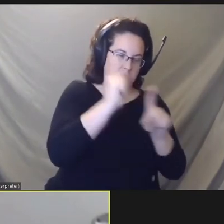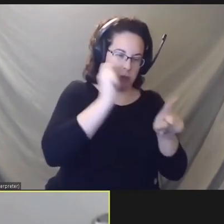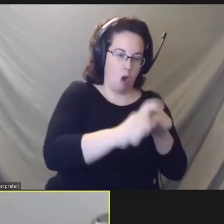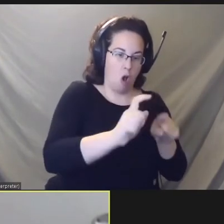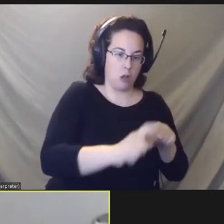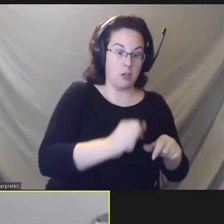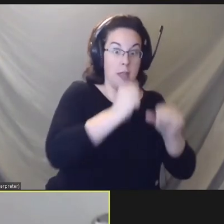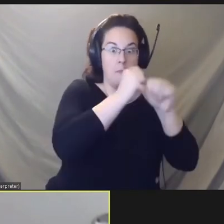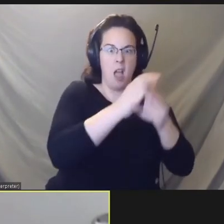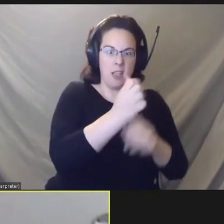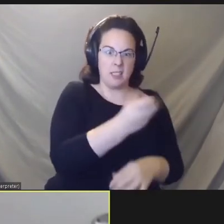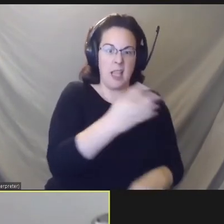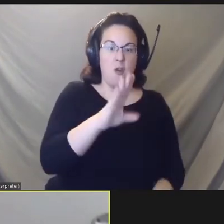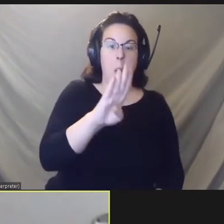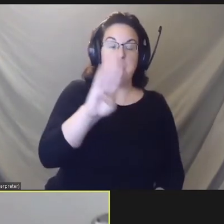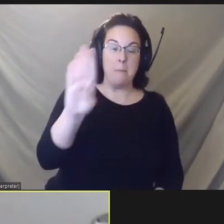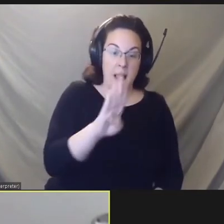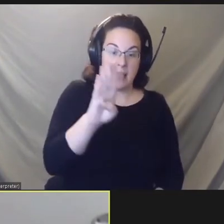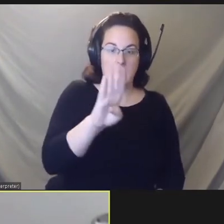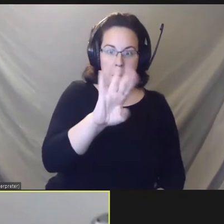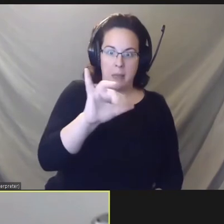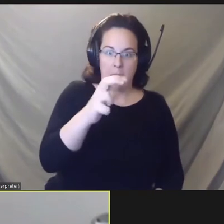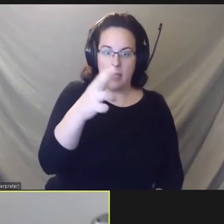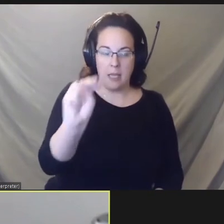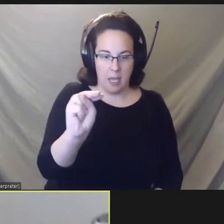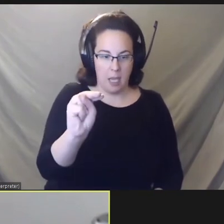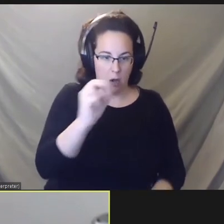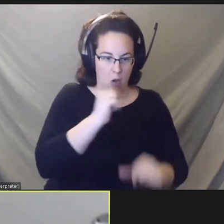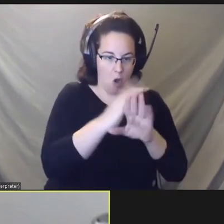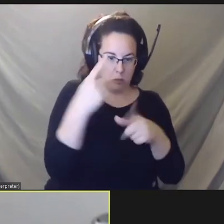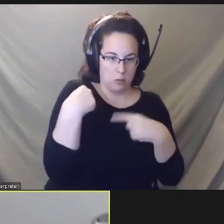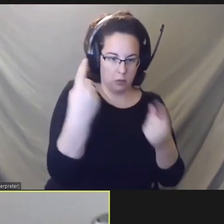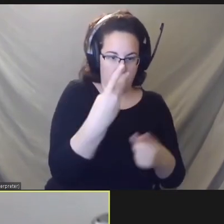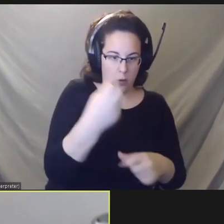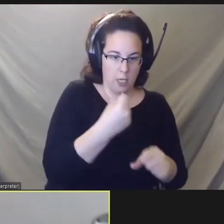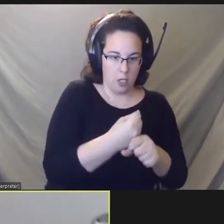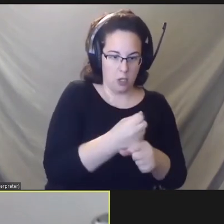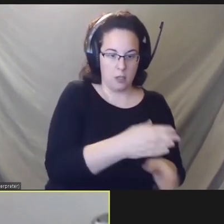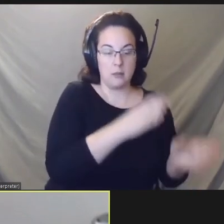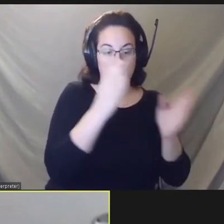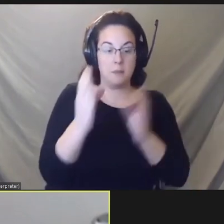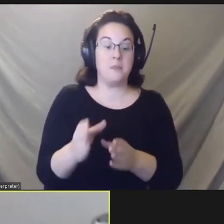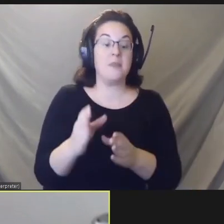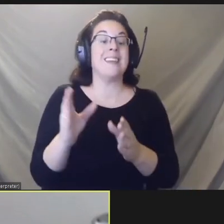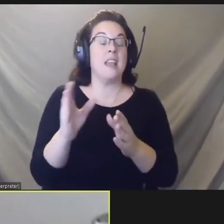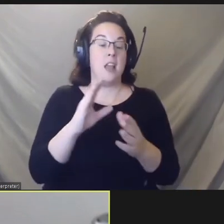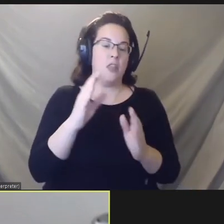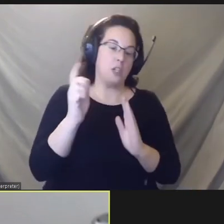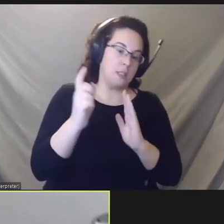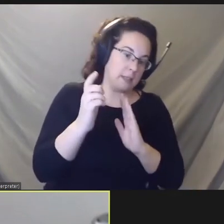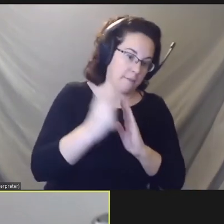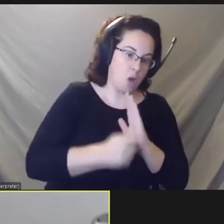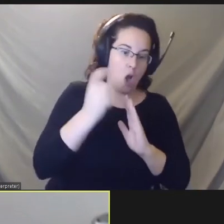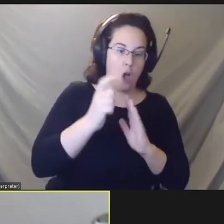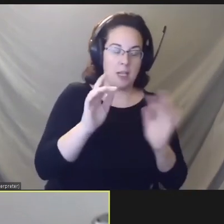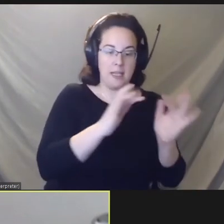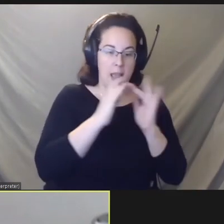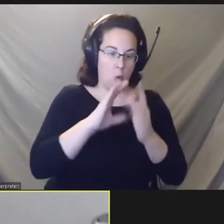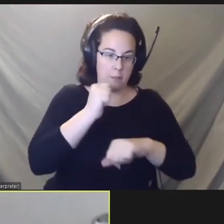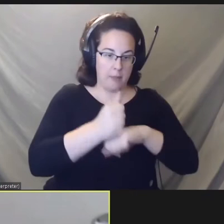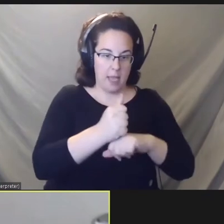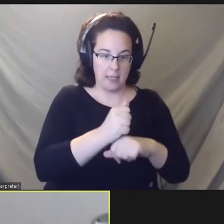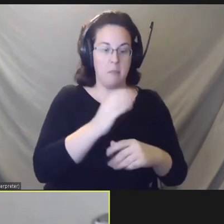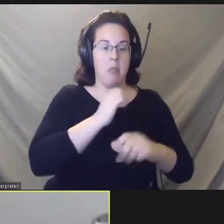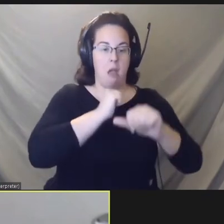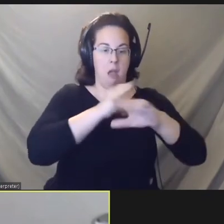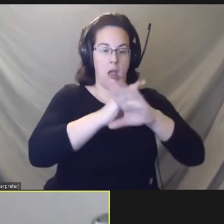billion such calls in the past few years. In addition to the default network-based blocking, this provider offers a call blocking service to